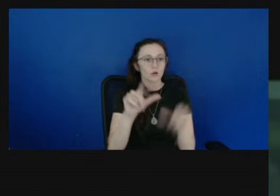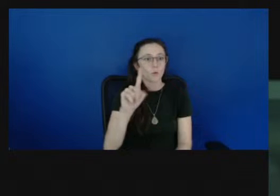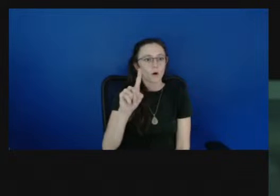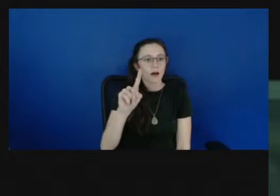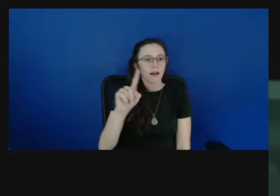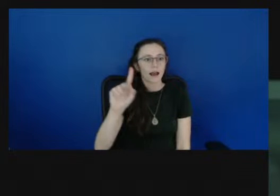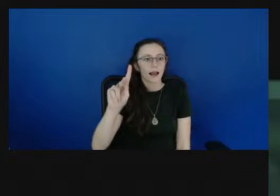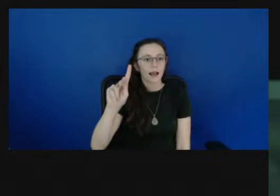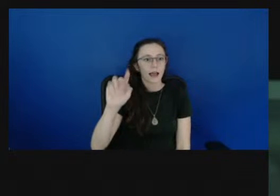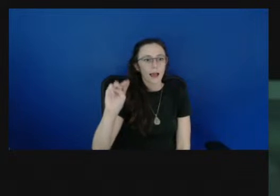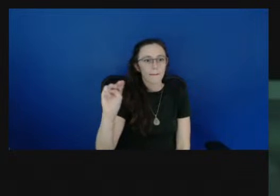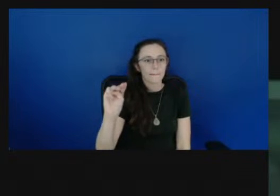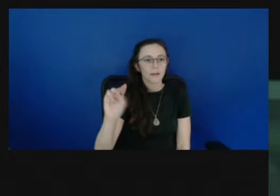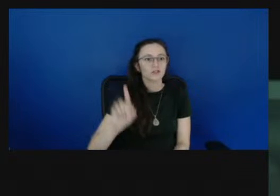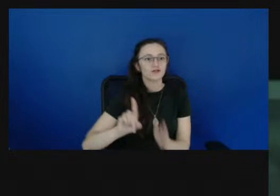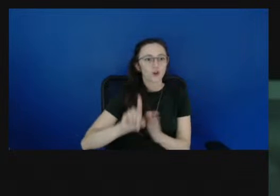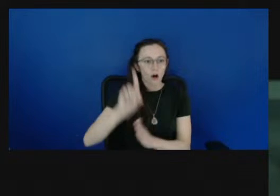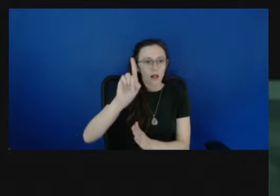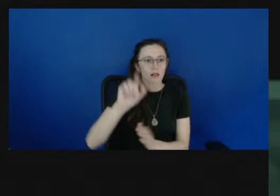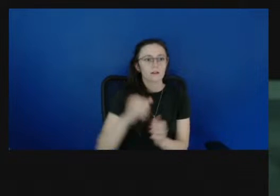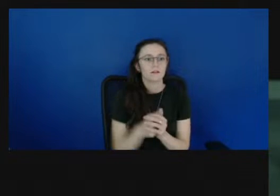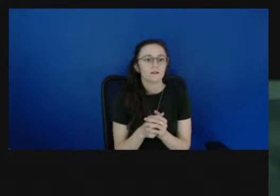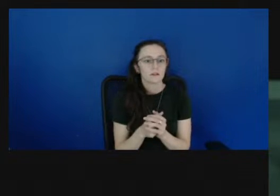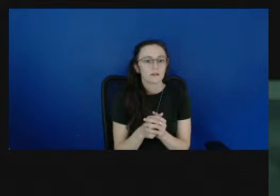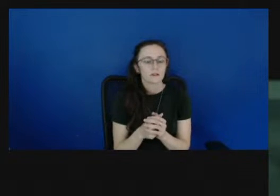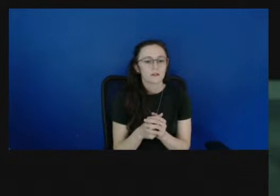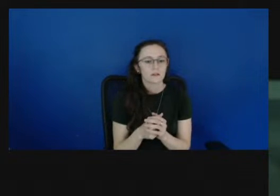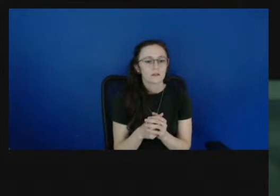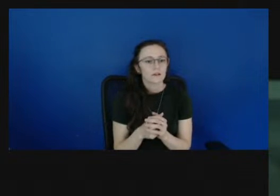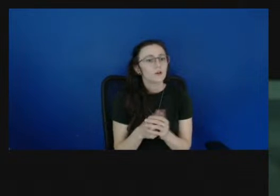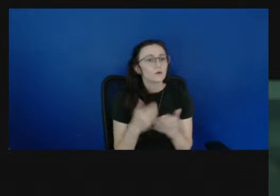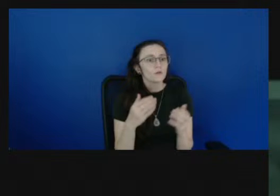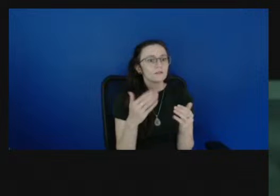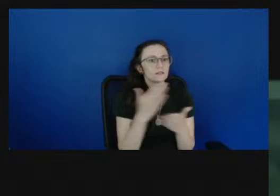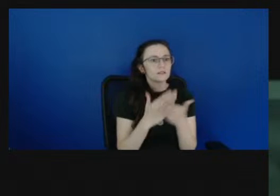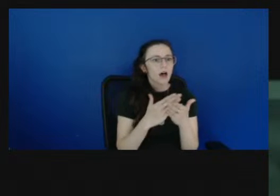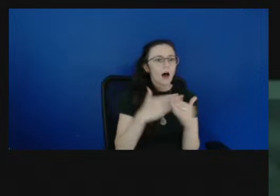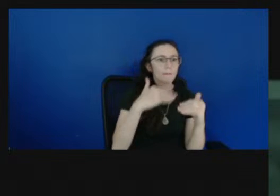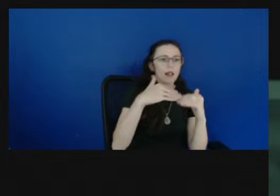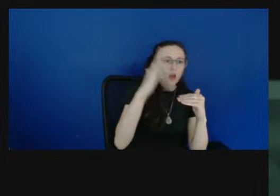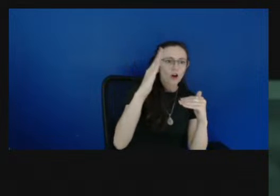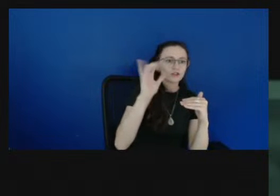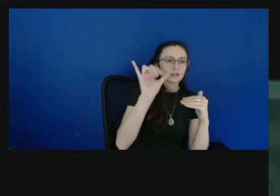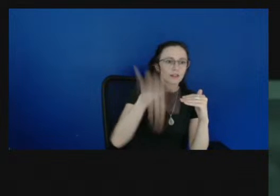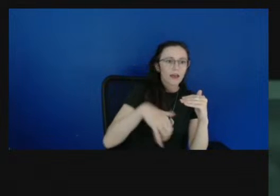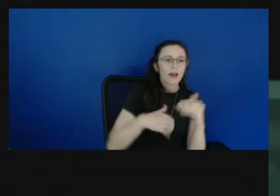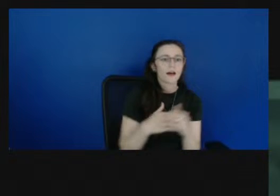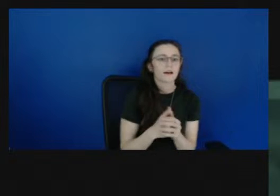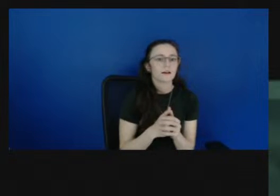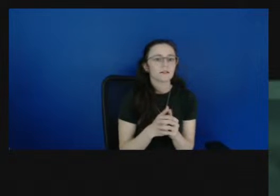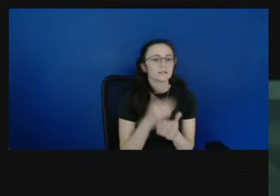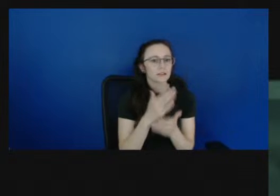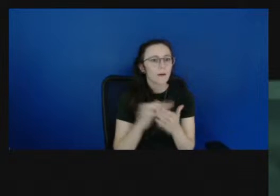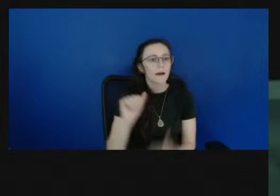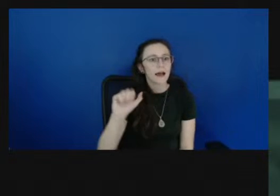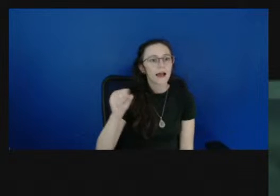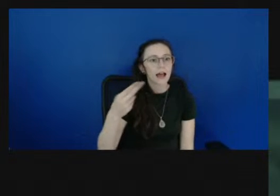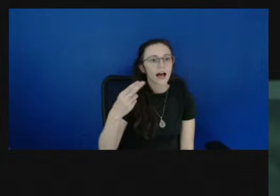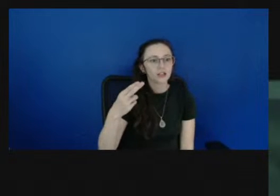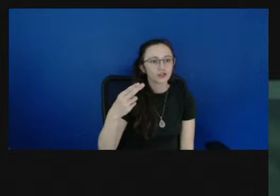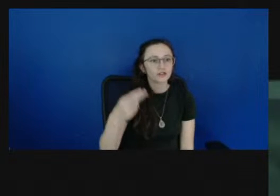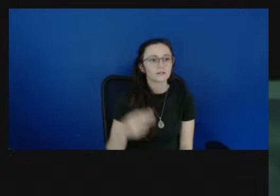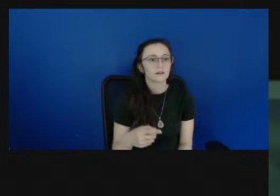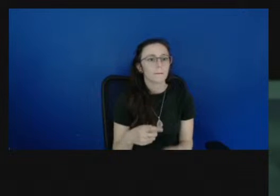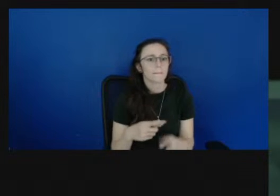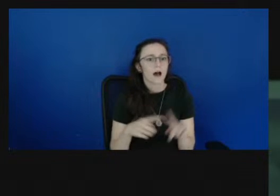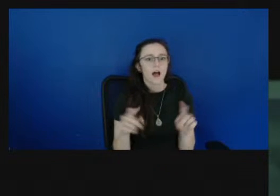or a little more, topping off. There were some larger ones, to be sure, some ash, but as Ben mentioned, no large ballistic blocks were ejected up as